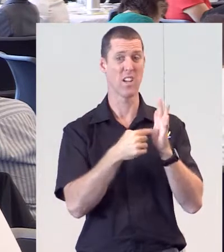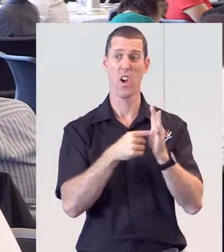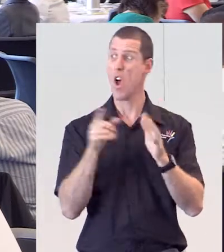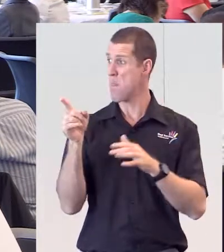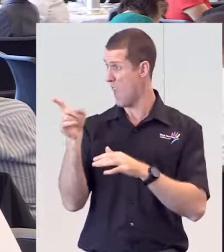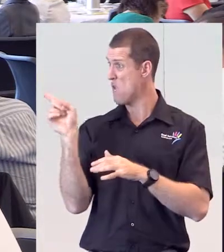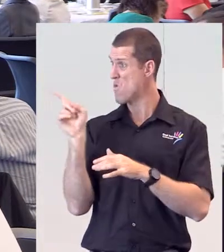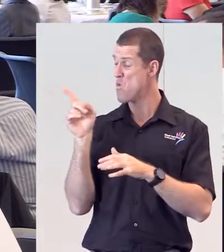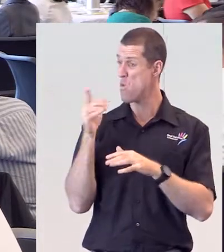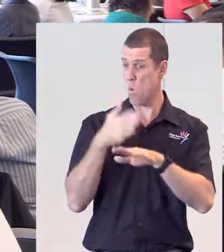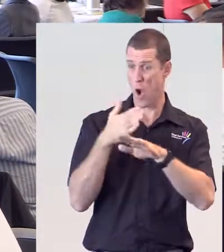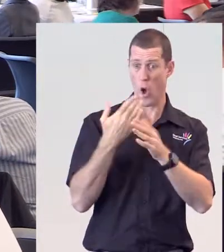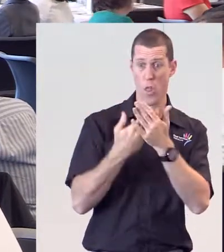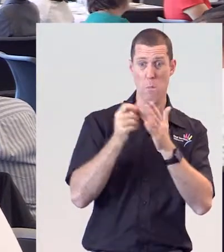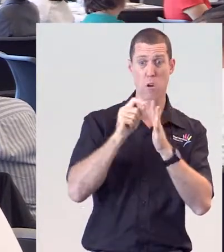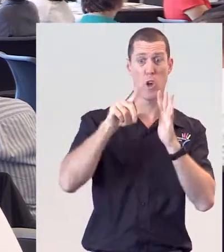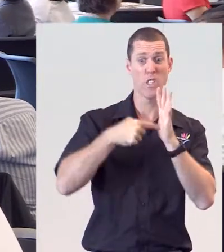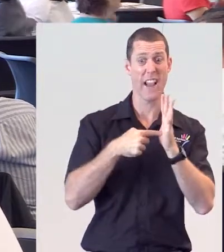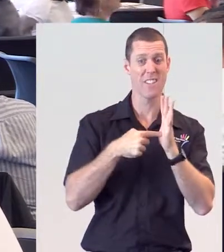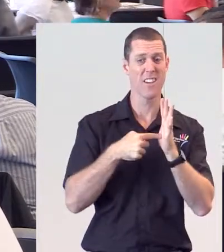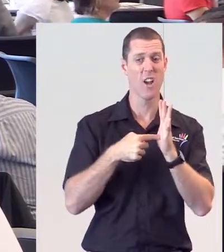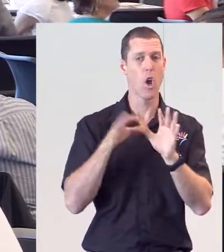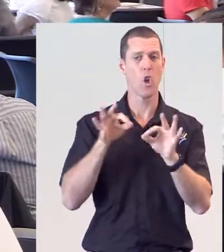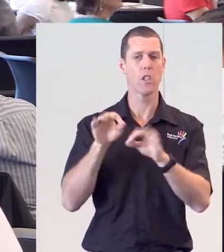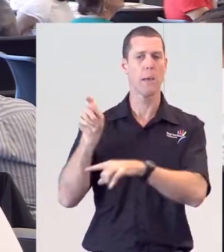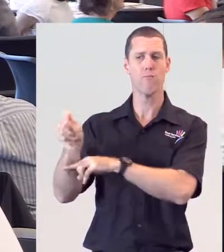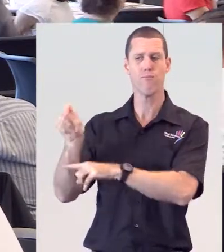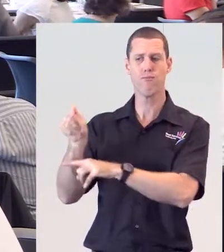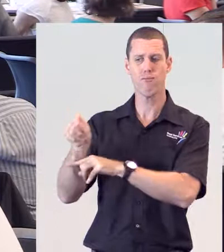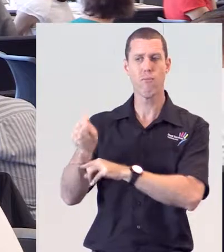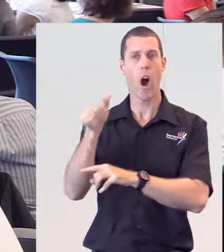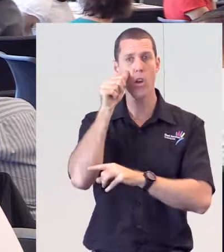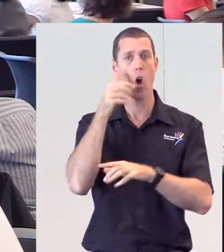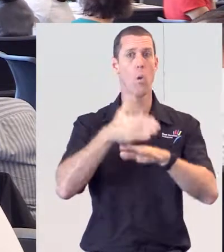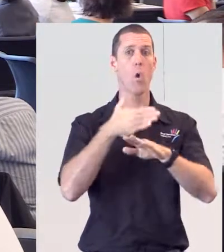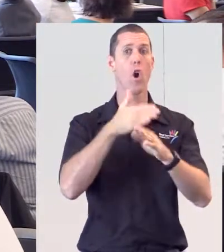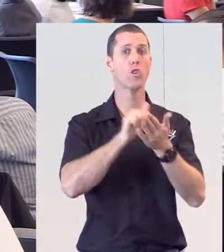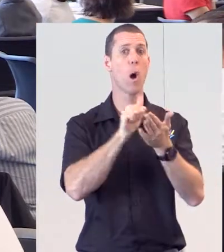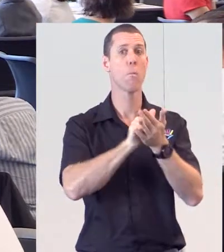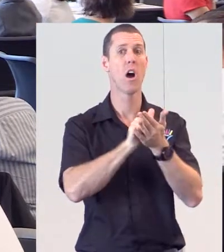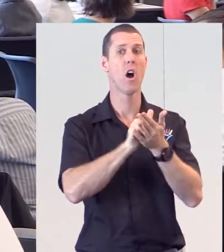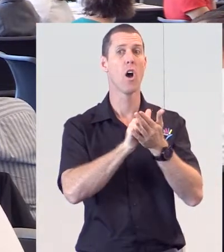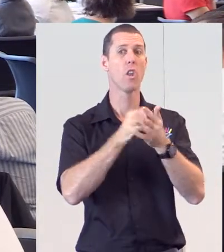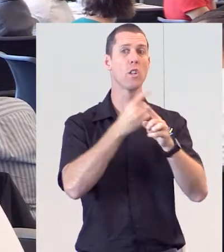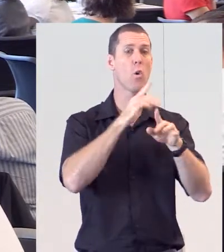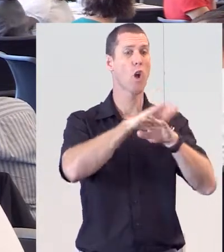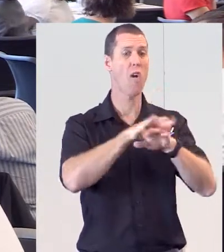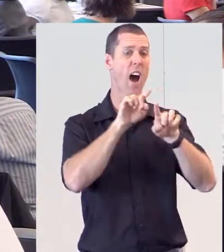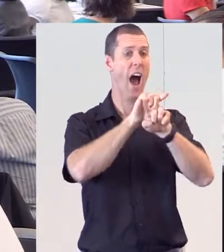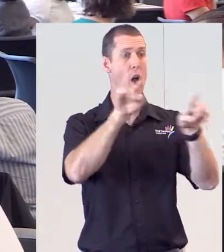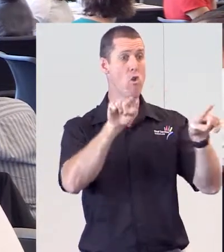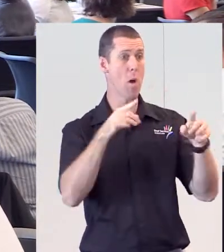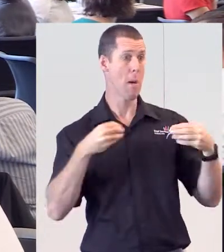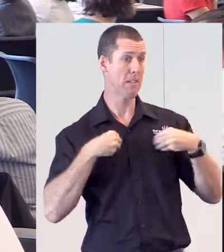on that project should not be underestimated. And I noticed there's a workshop on the Gold Coast about are you business ready? And I think